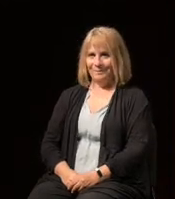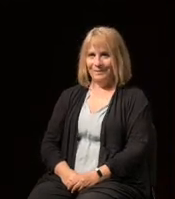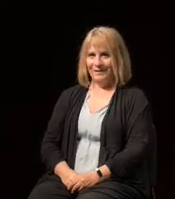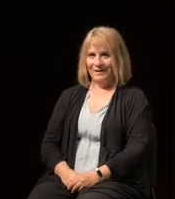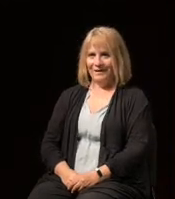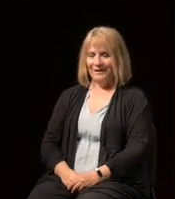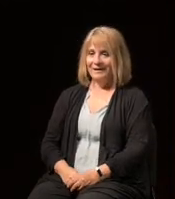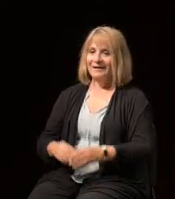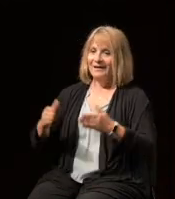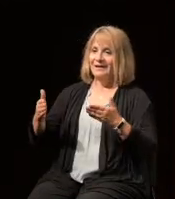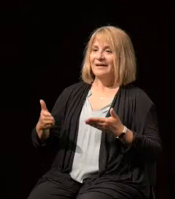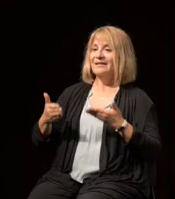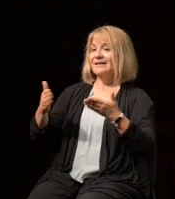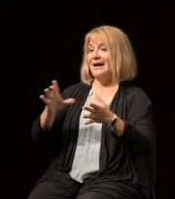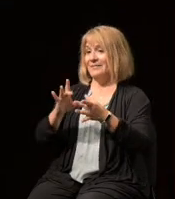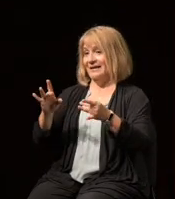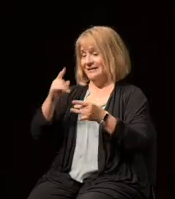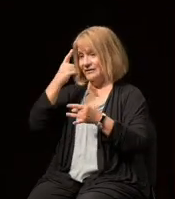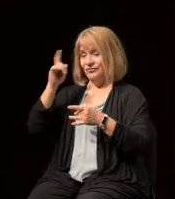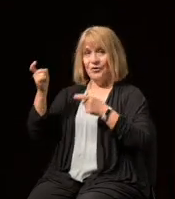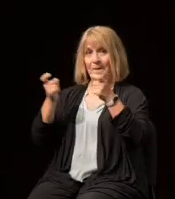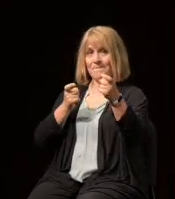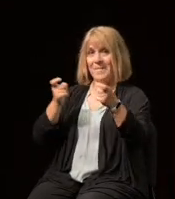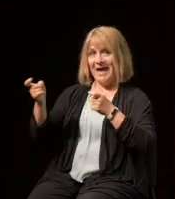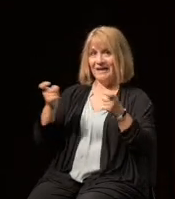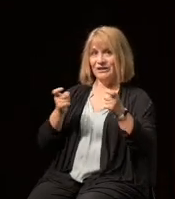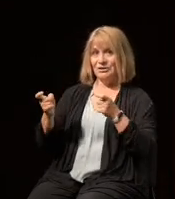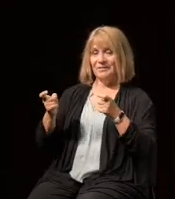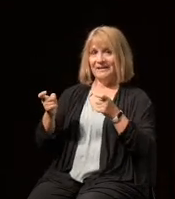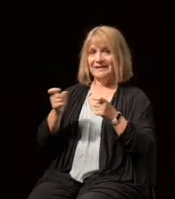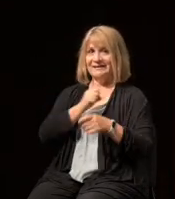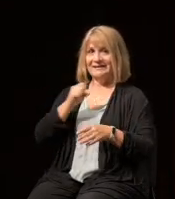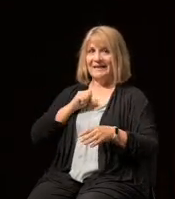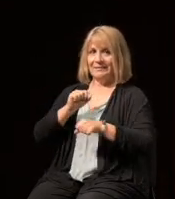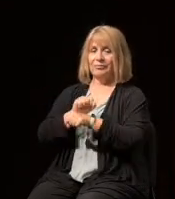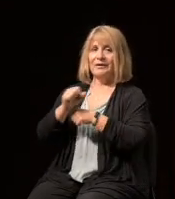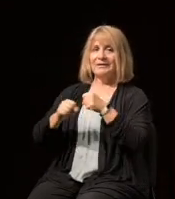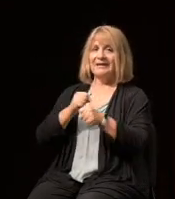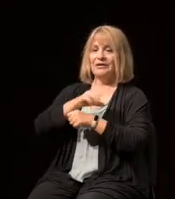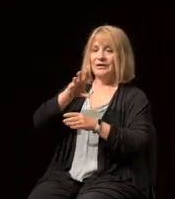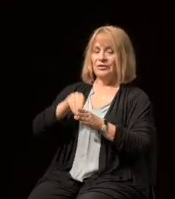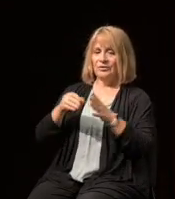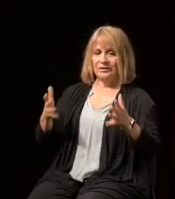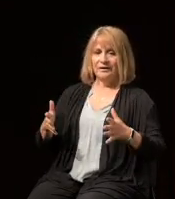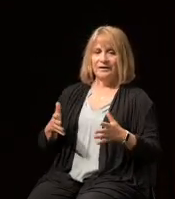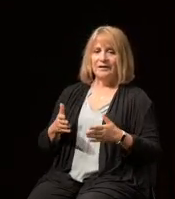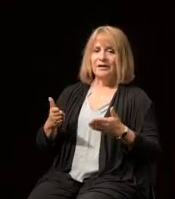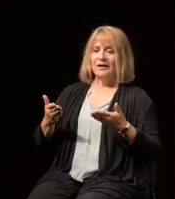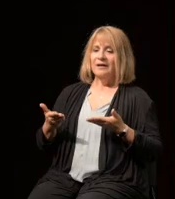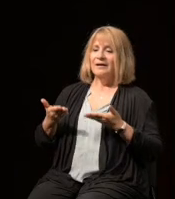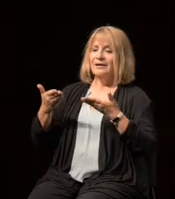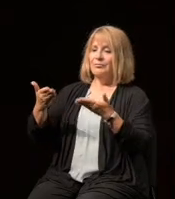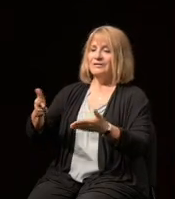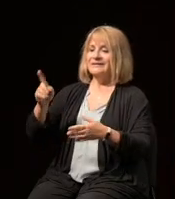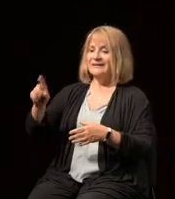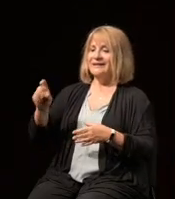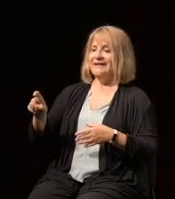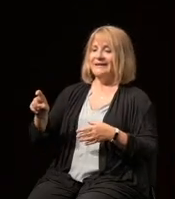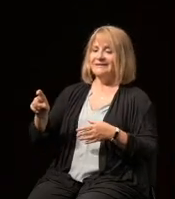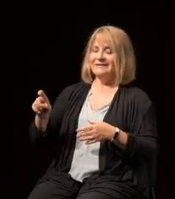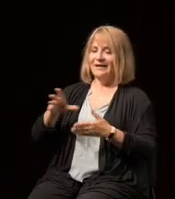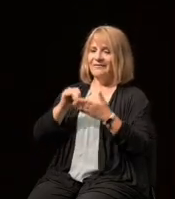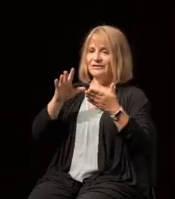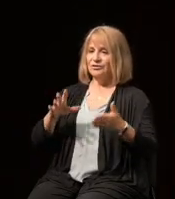The nomination comments for Management Senate Employee of the Year include: puts the needs and welfare of our students